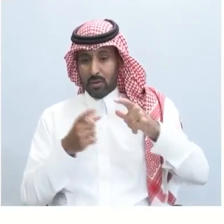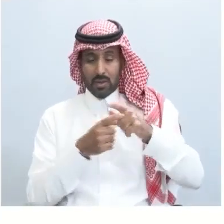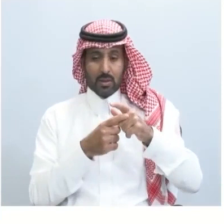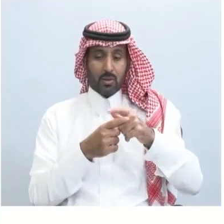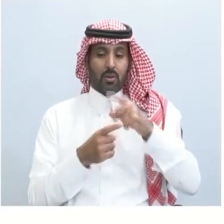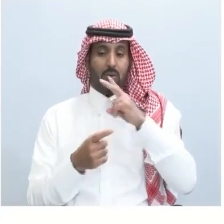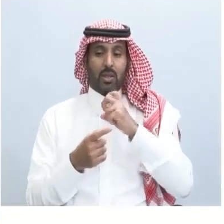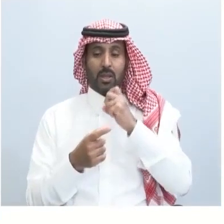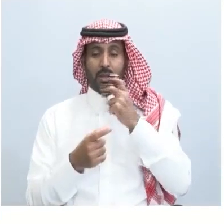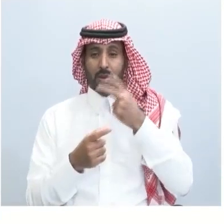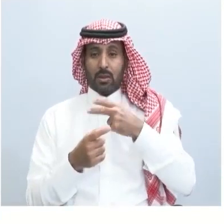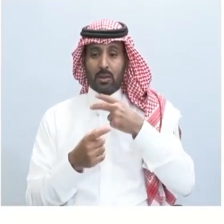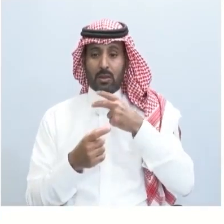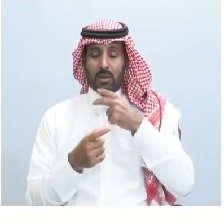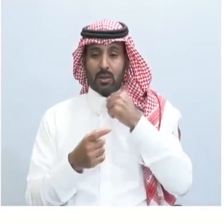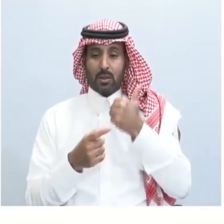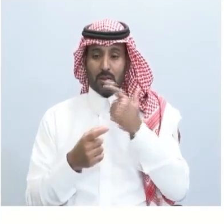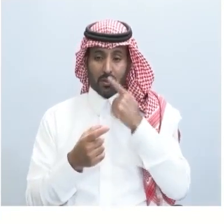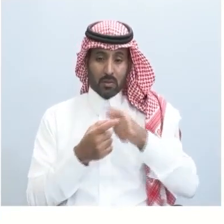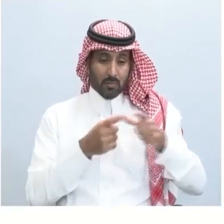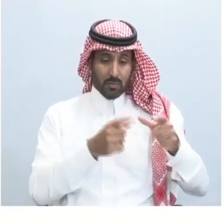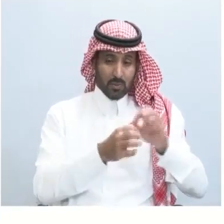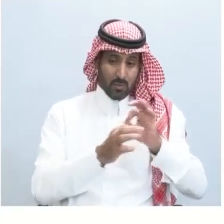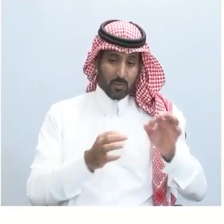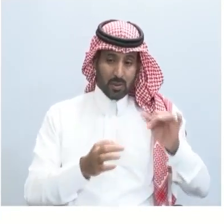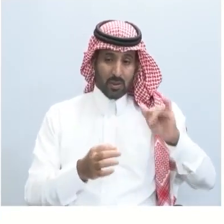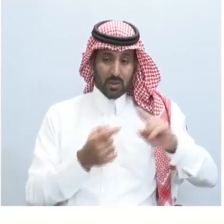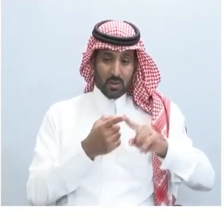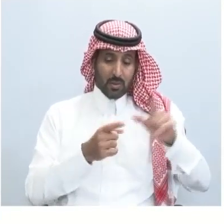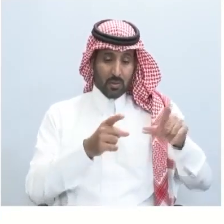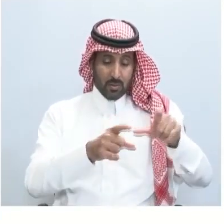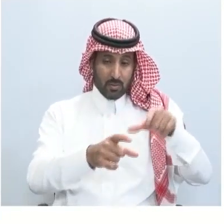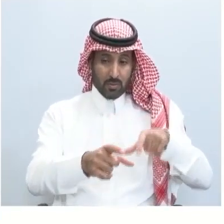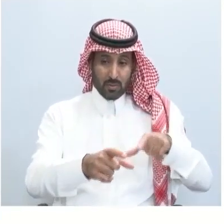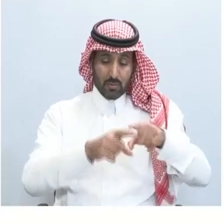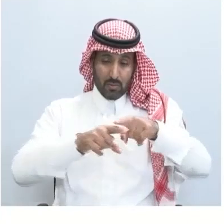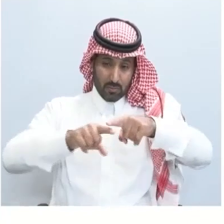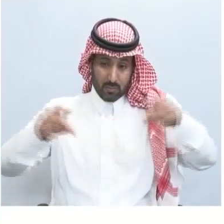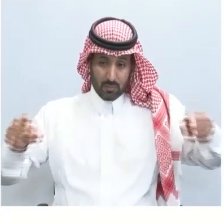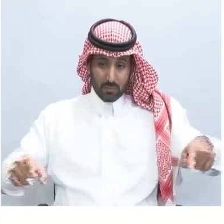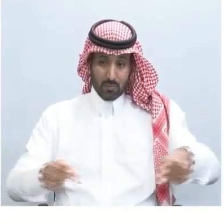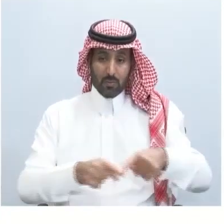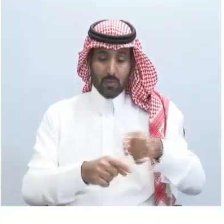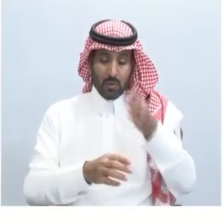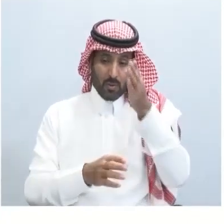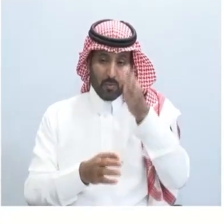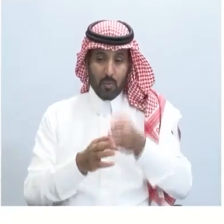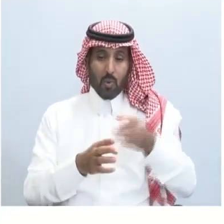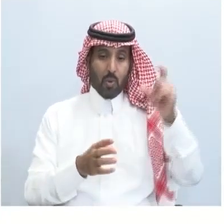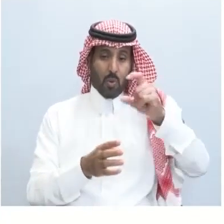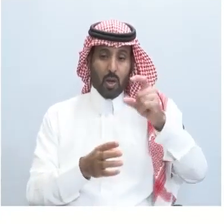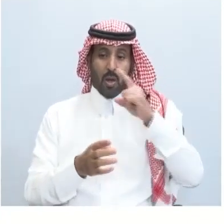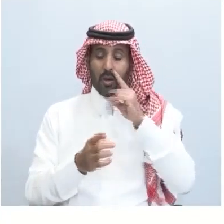meters, wide with painted lines to indicate various zones. The area behind the blue line of a team's side is called